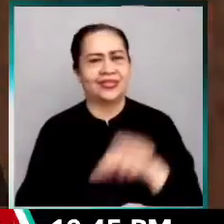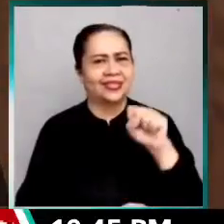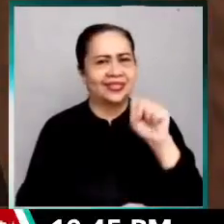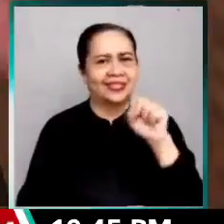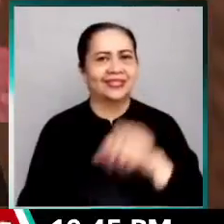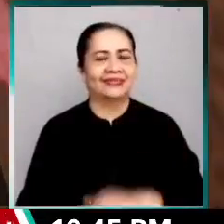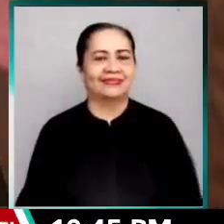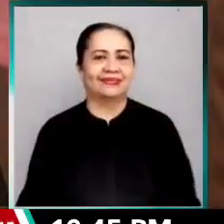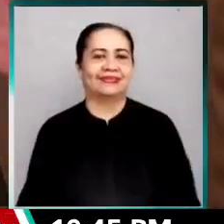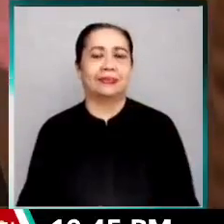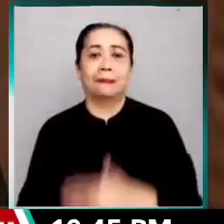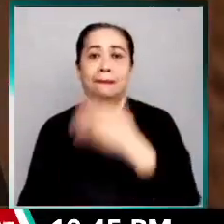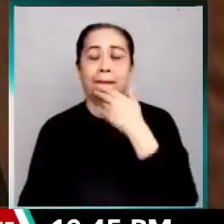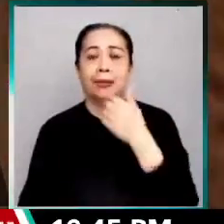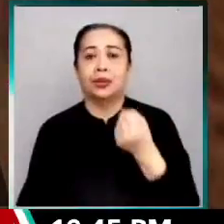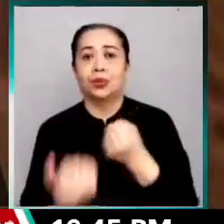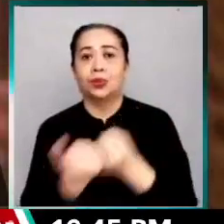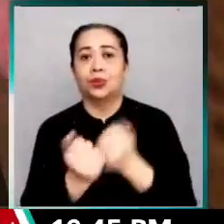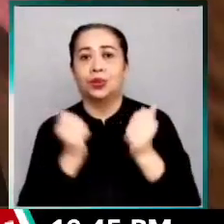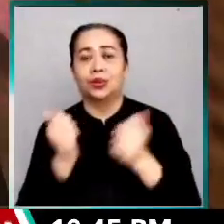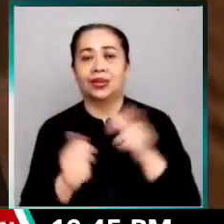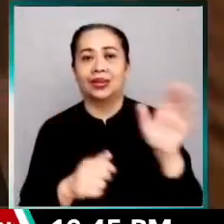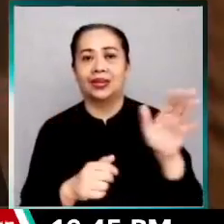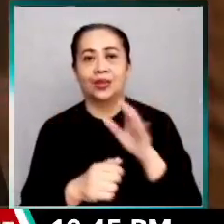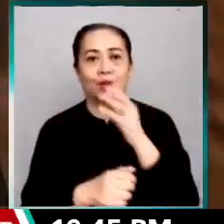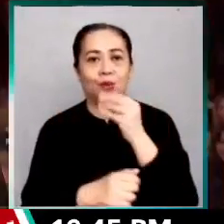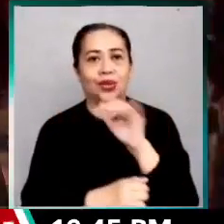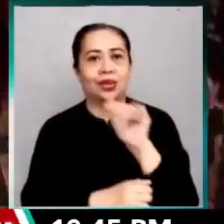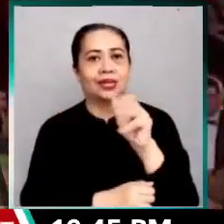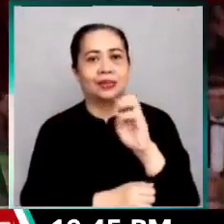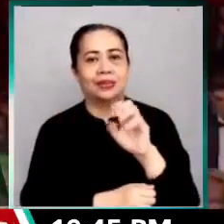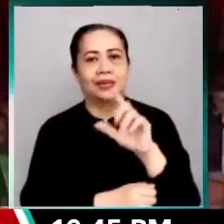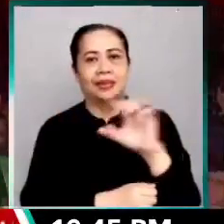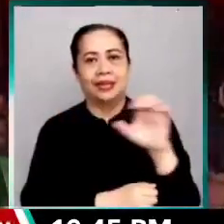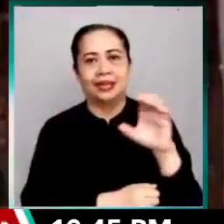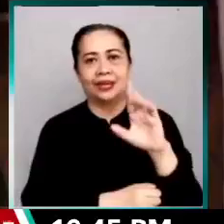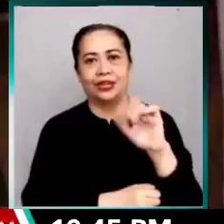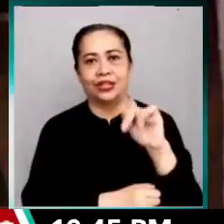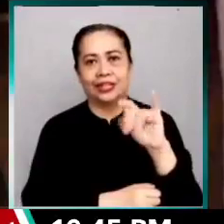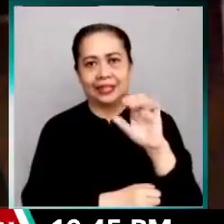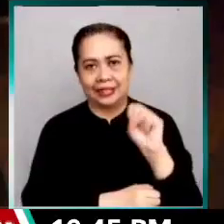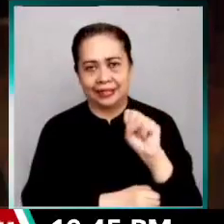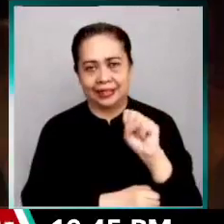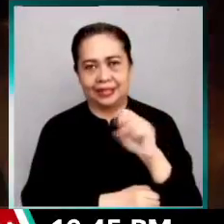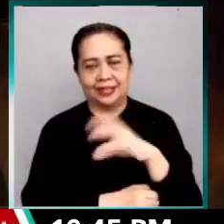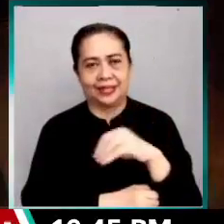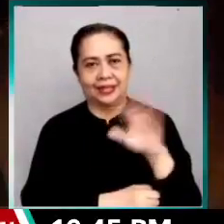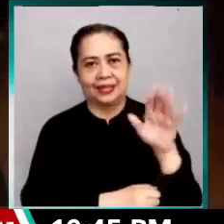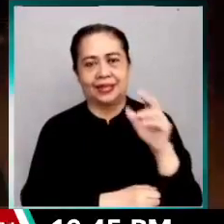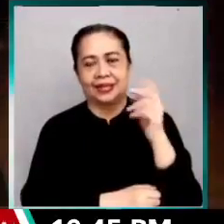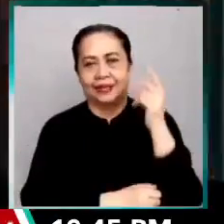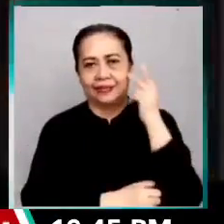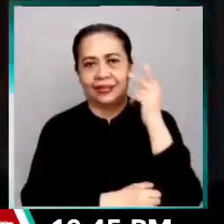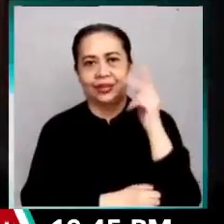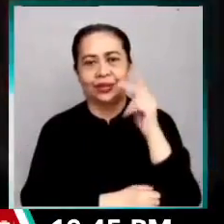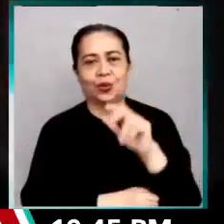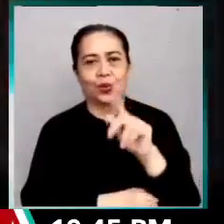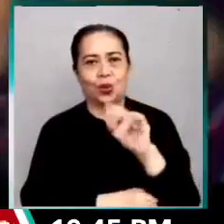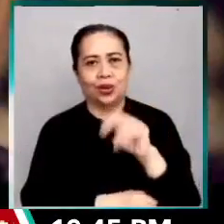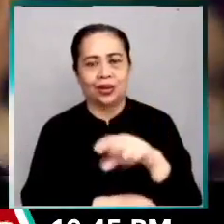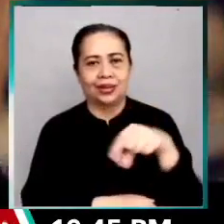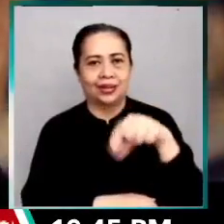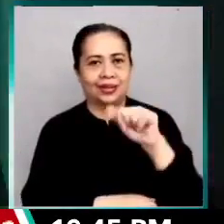best supporting actress namana co-star Nancy Jamie Lee Curtis best supporting actor